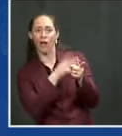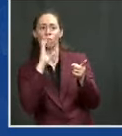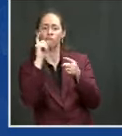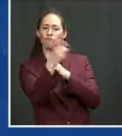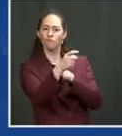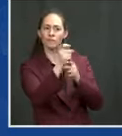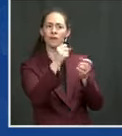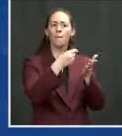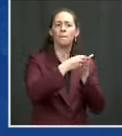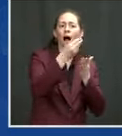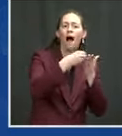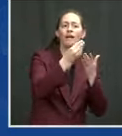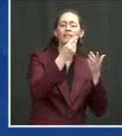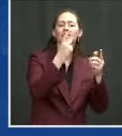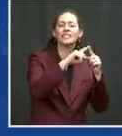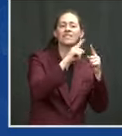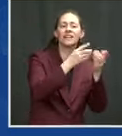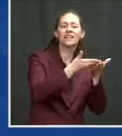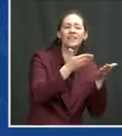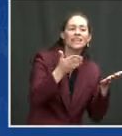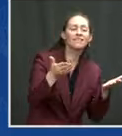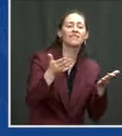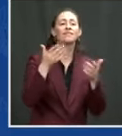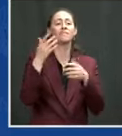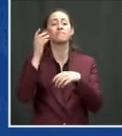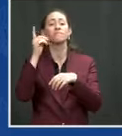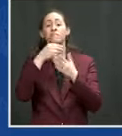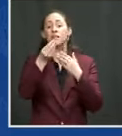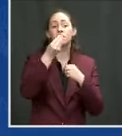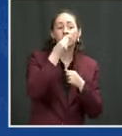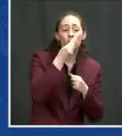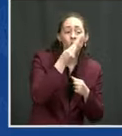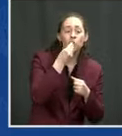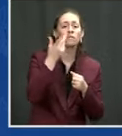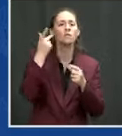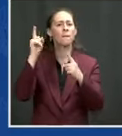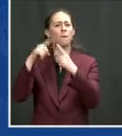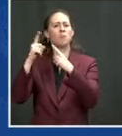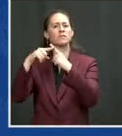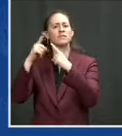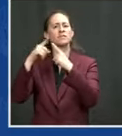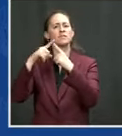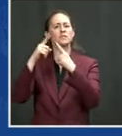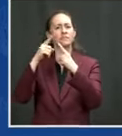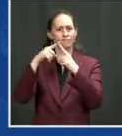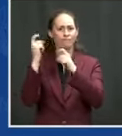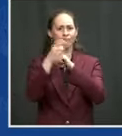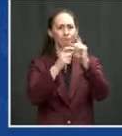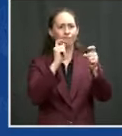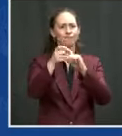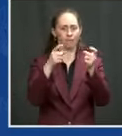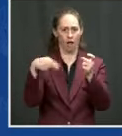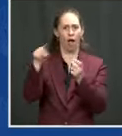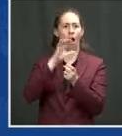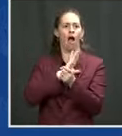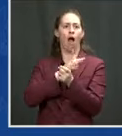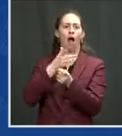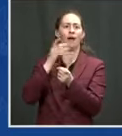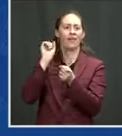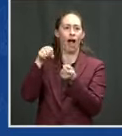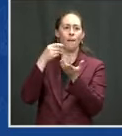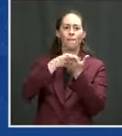farmers markets. And this is another way that we get these really hard to reach populations using Medicaid as a